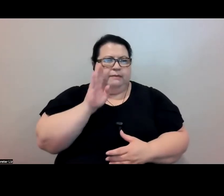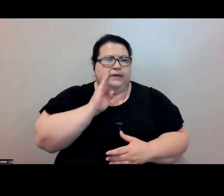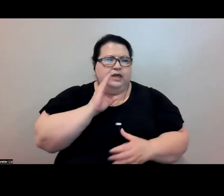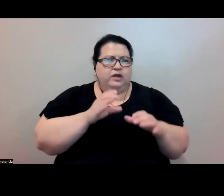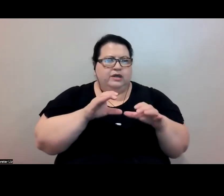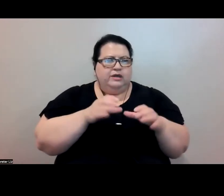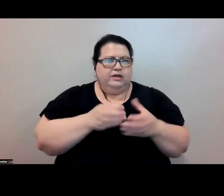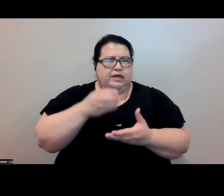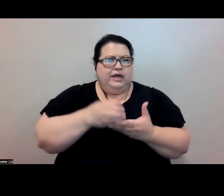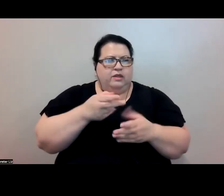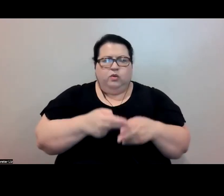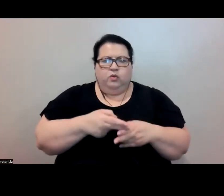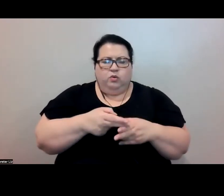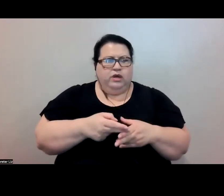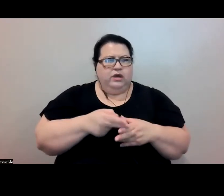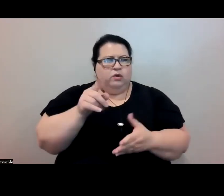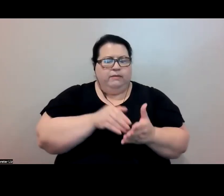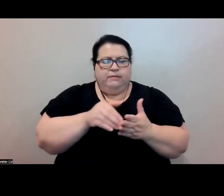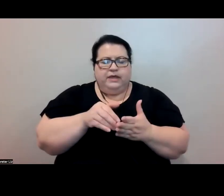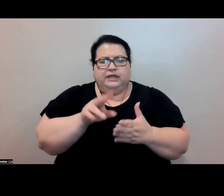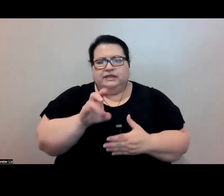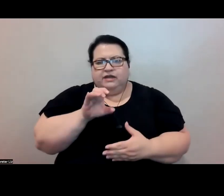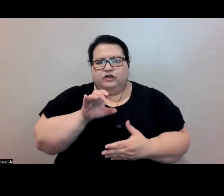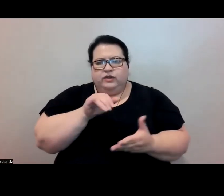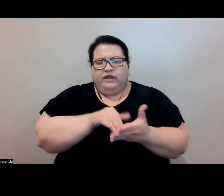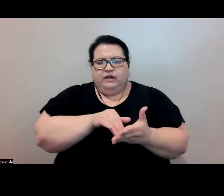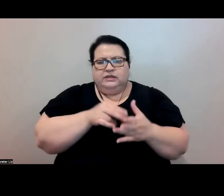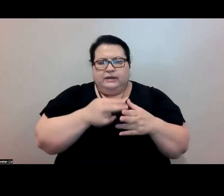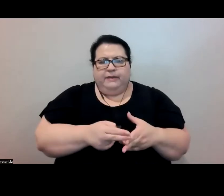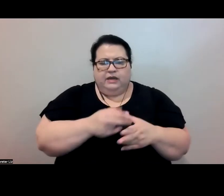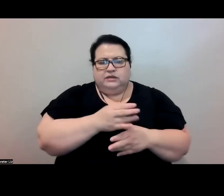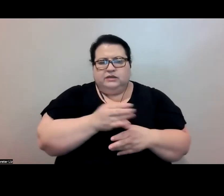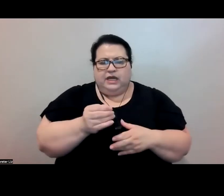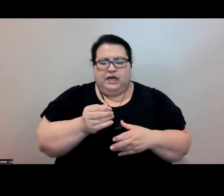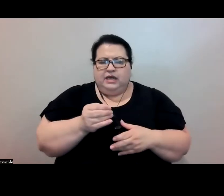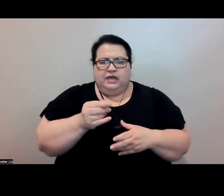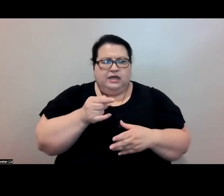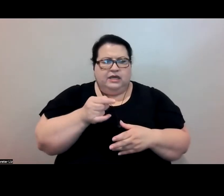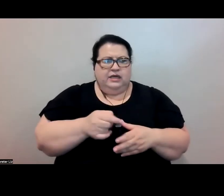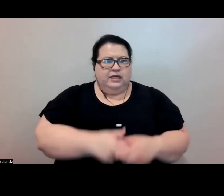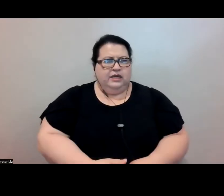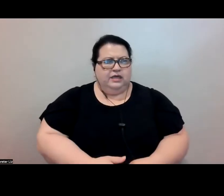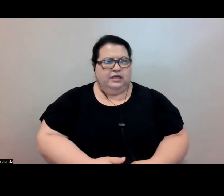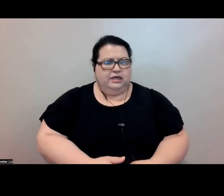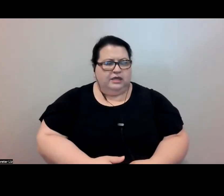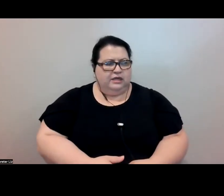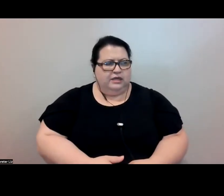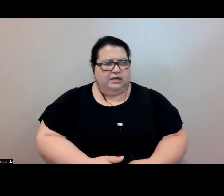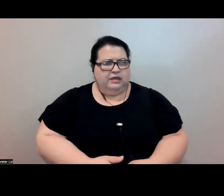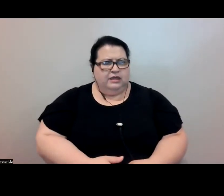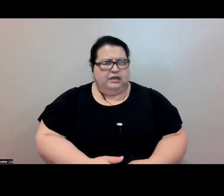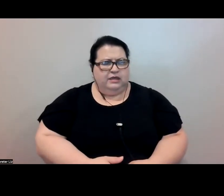The weight of that thing was 1,700,000 pounds, and it bounced like a soda